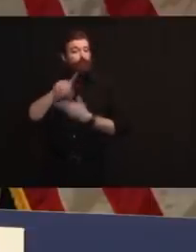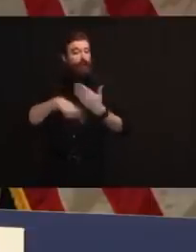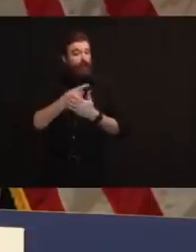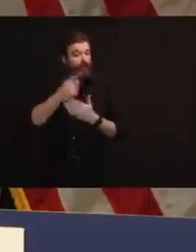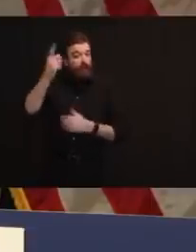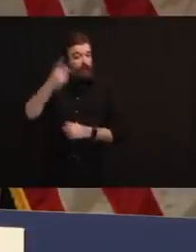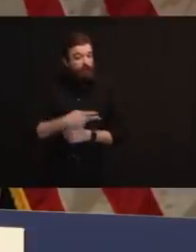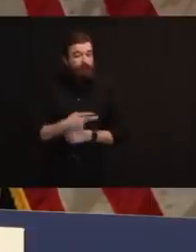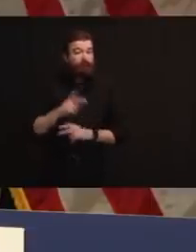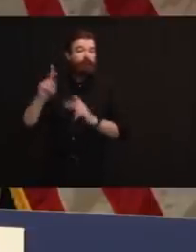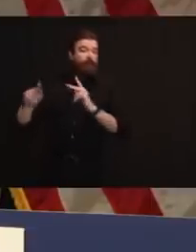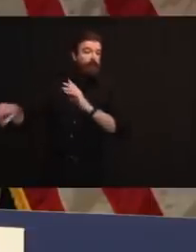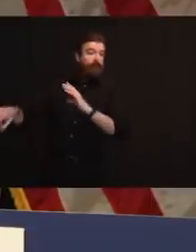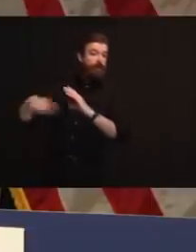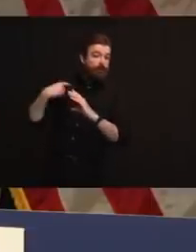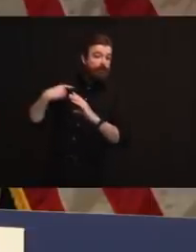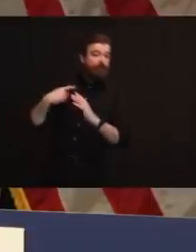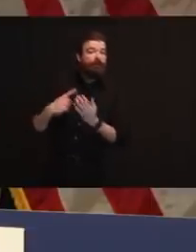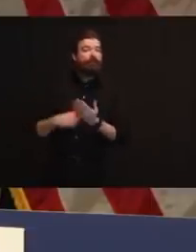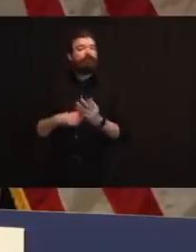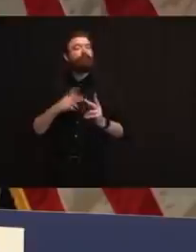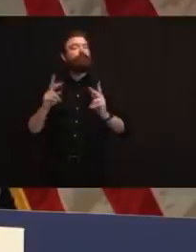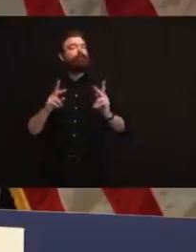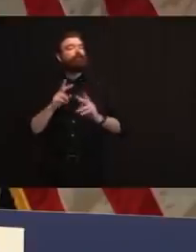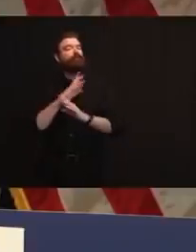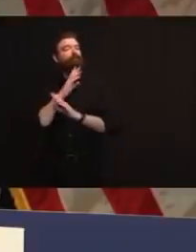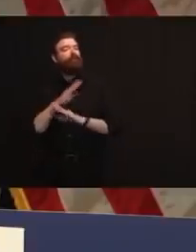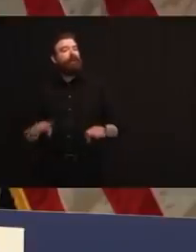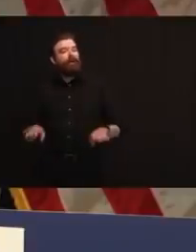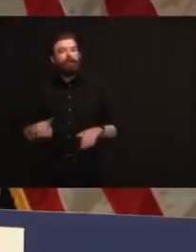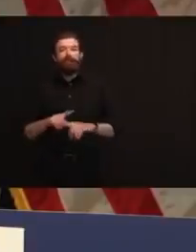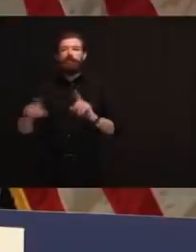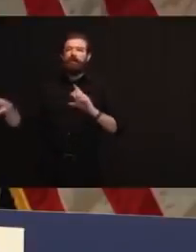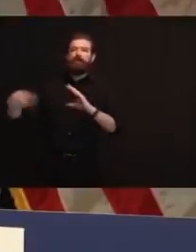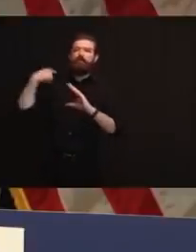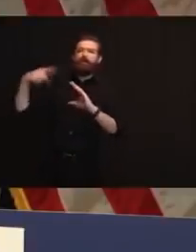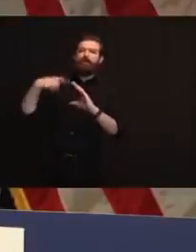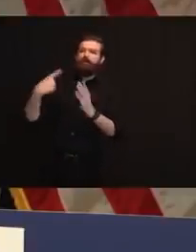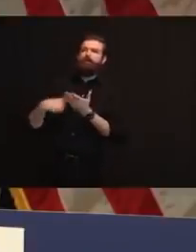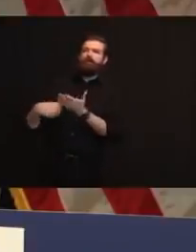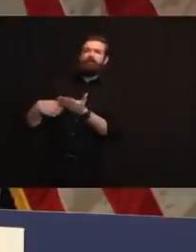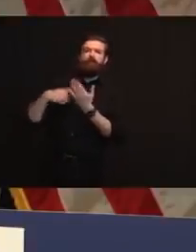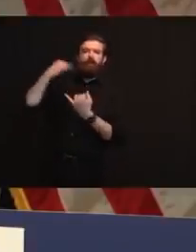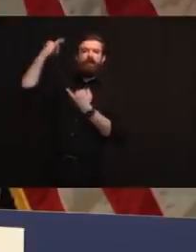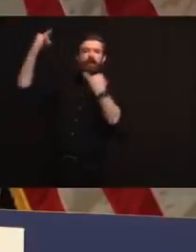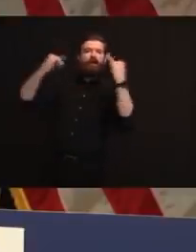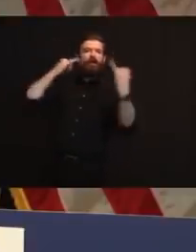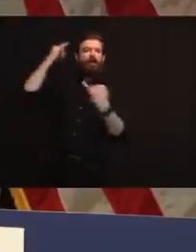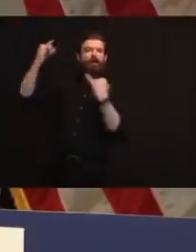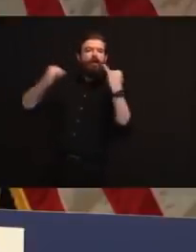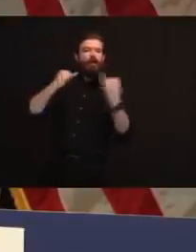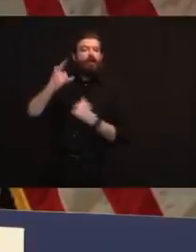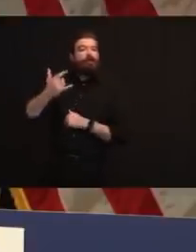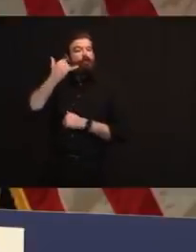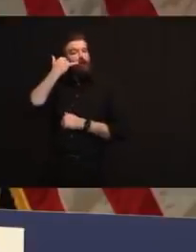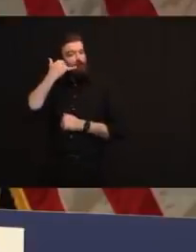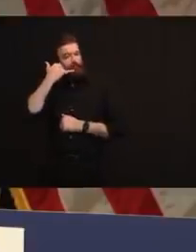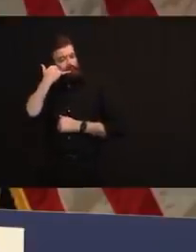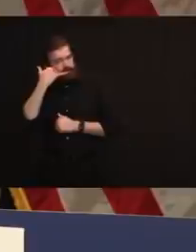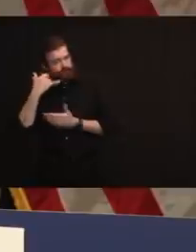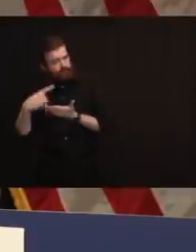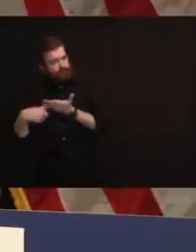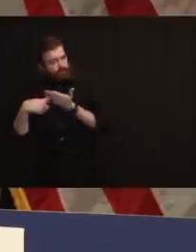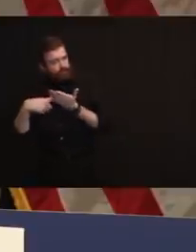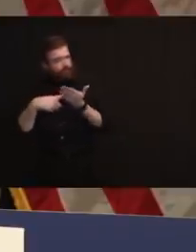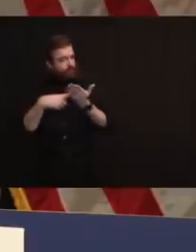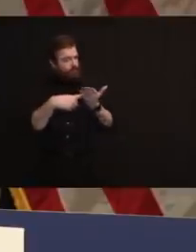some people are quiet and say don't necessarily pick, but they're happy to email you and give you their ideas. I would get on the phone with folks and talk to them about that and